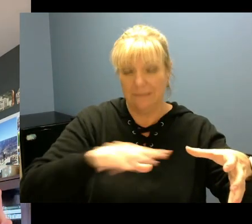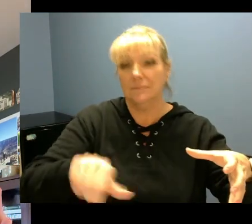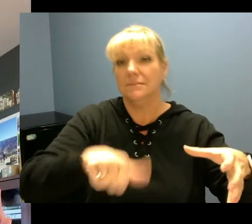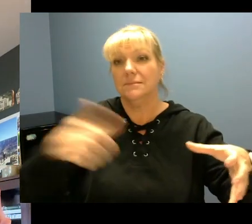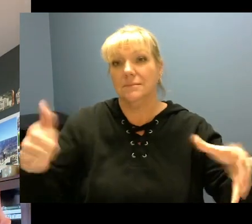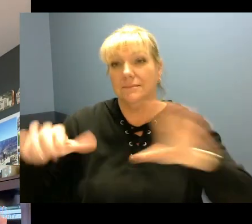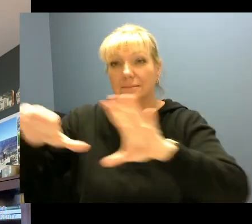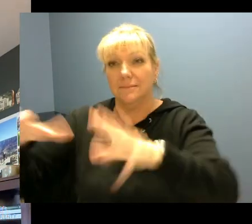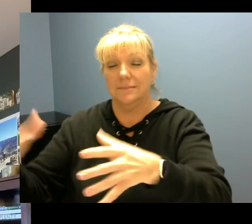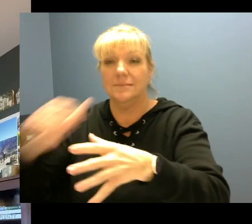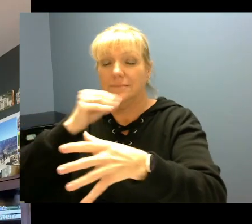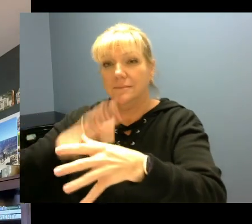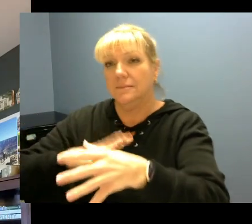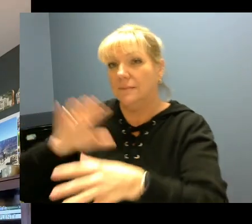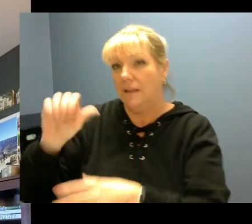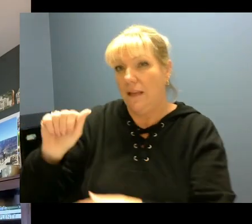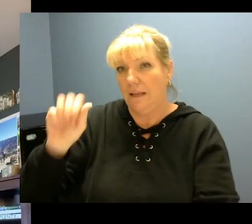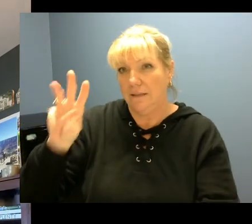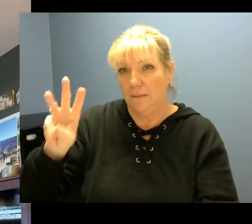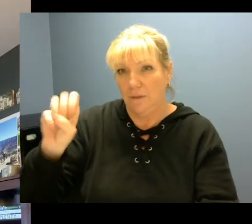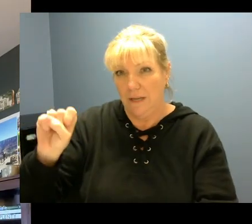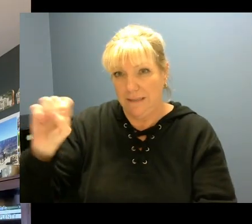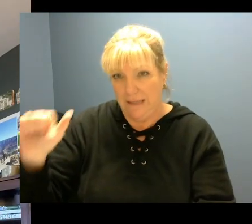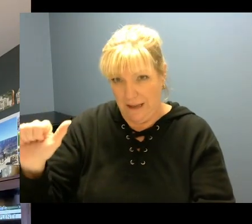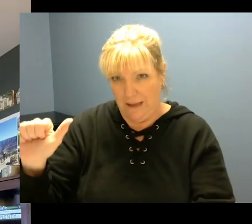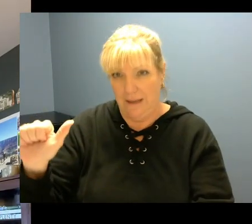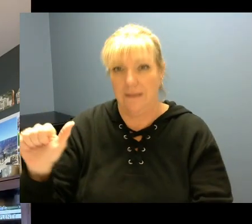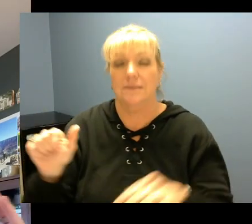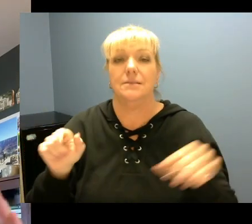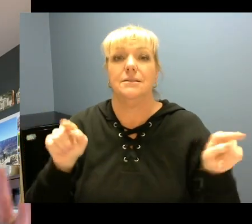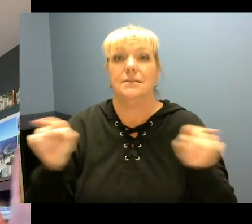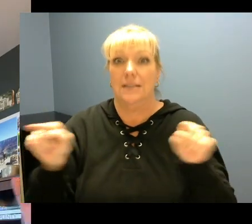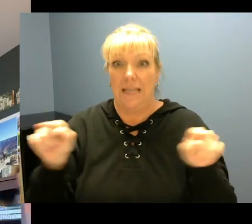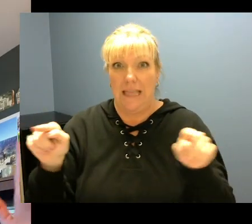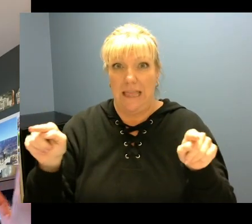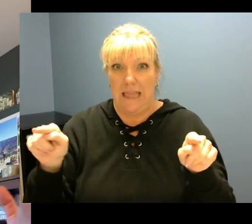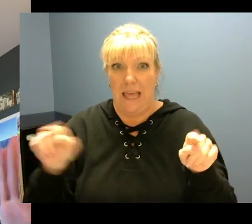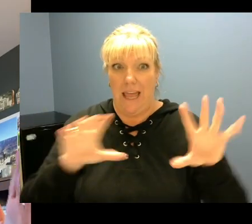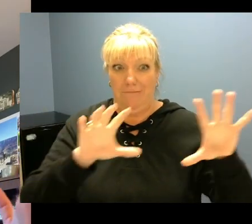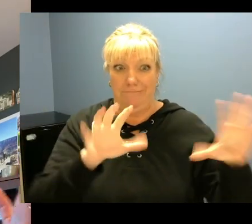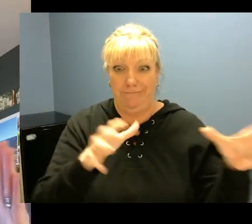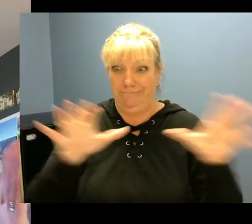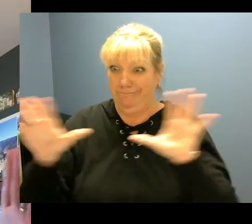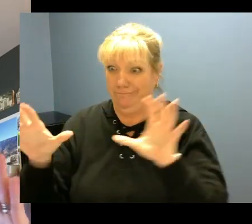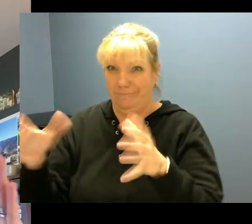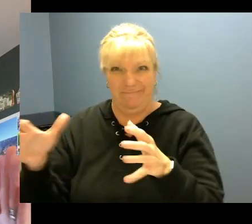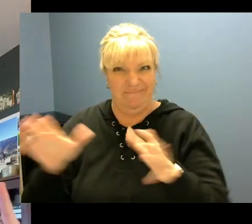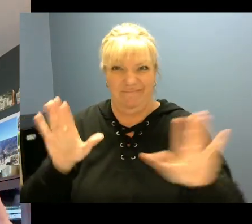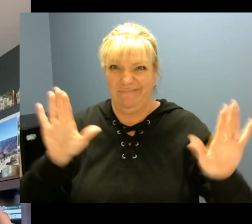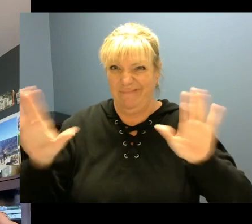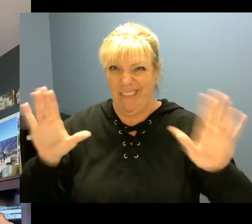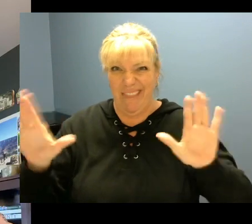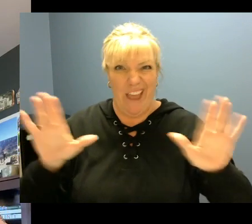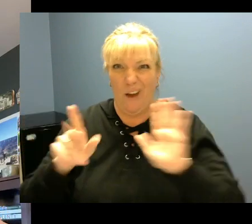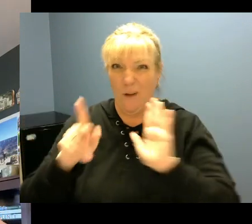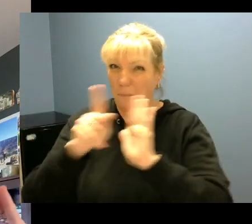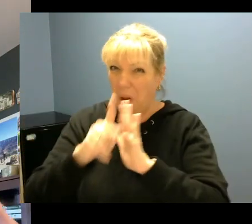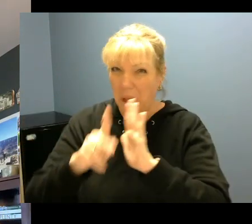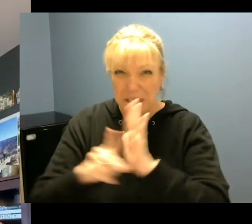got the AWSA on the other hand. And we're going to see they have different